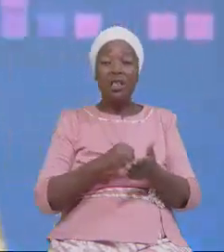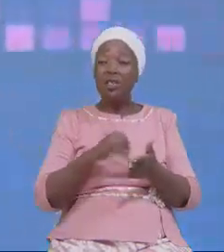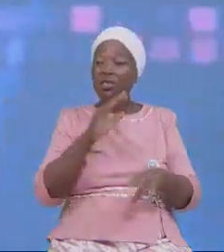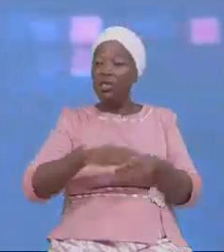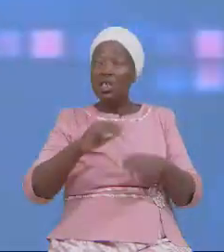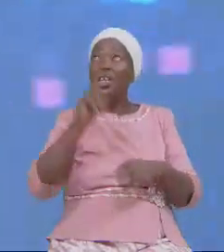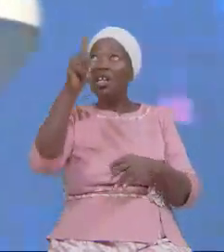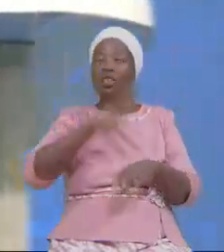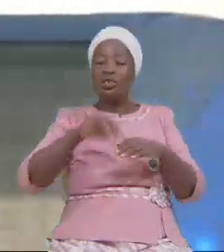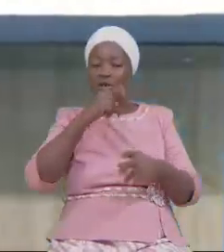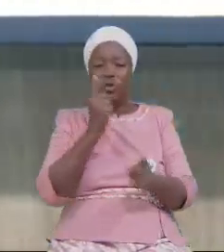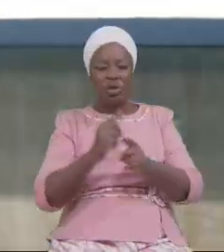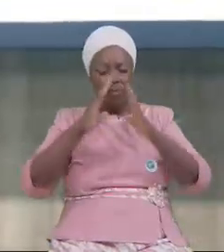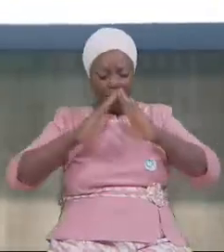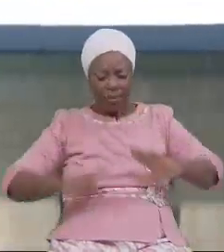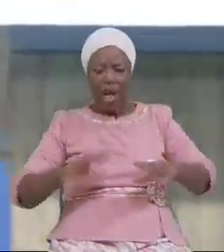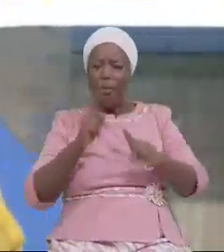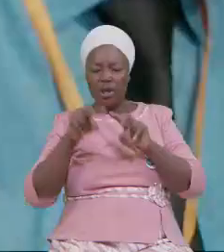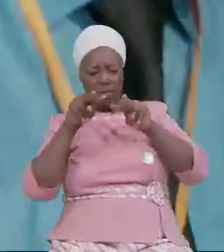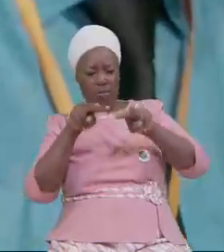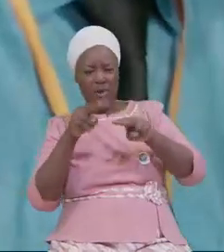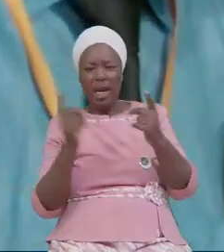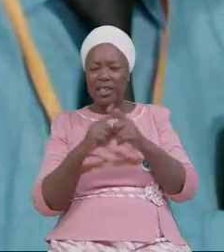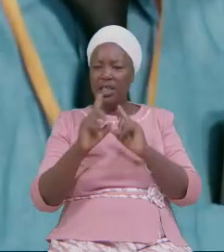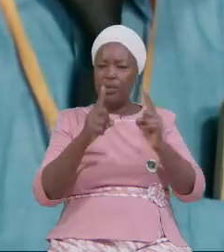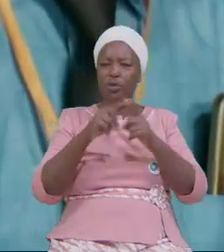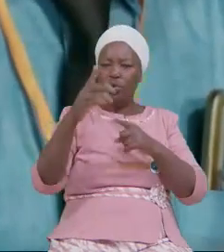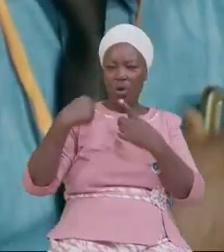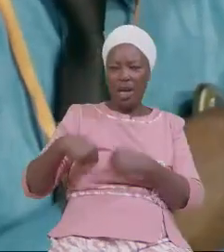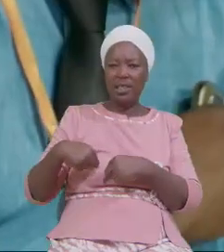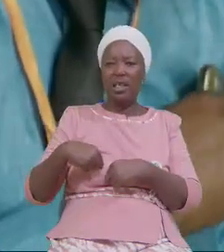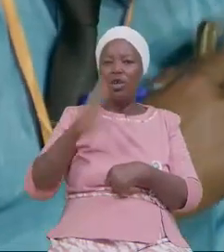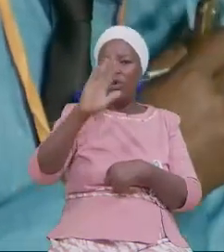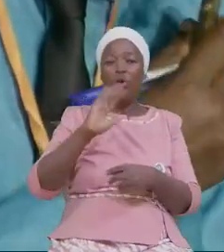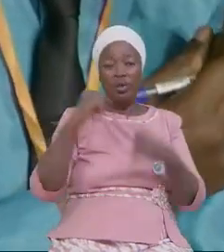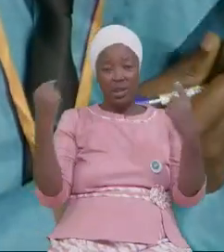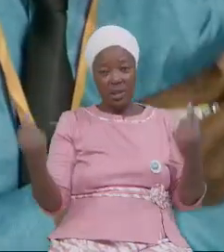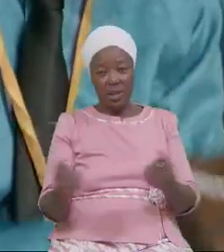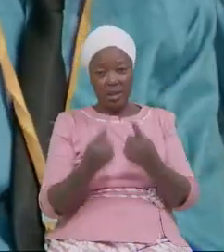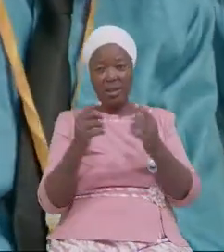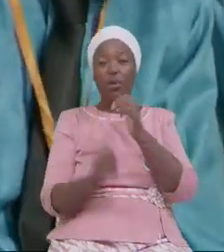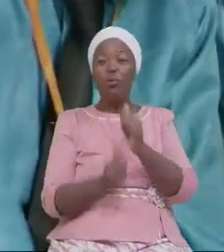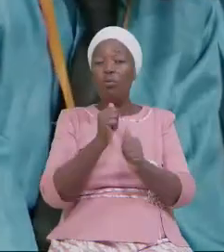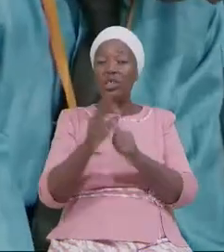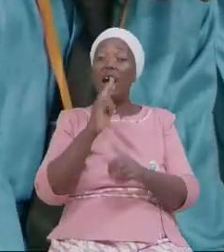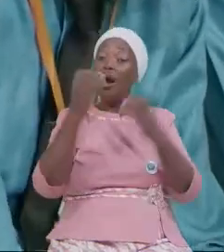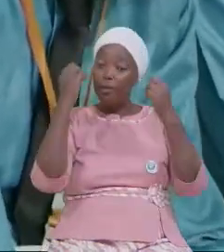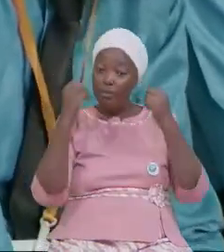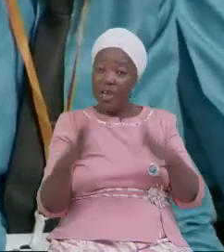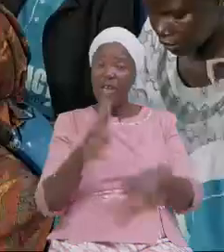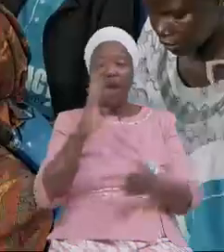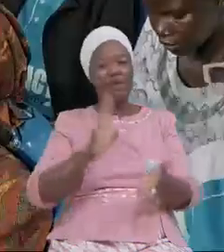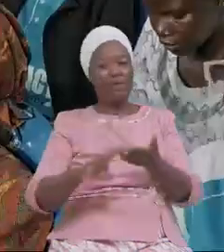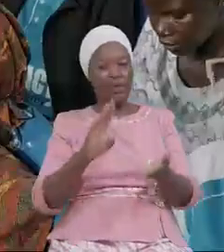he looks at you and he speaks to your heart. Your sins, which are many, are